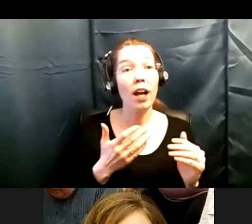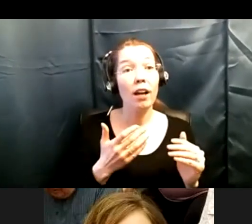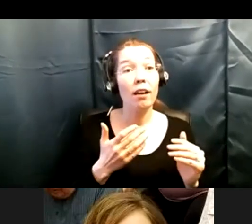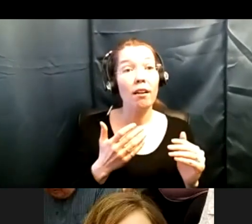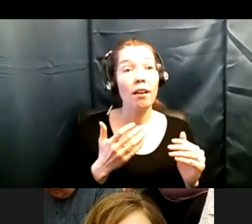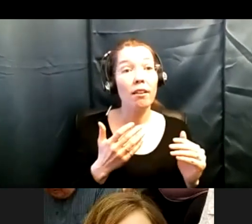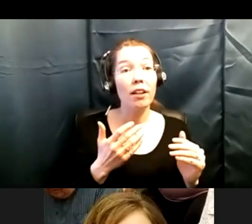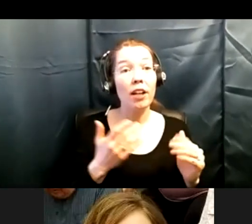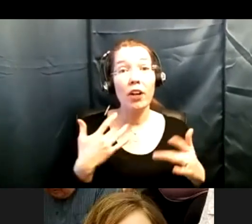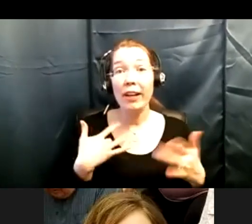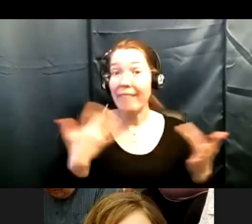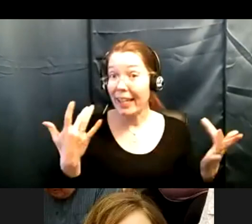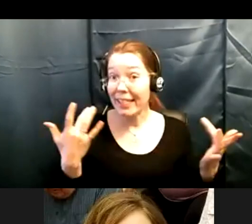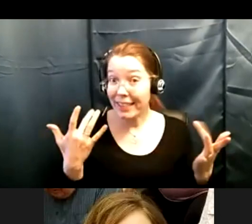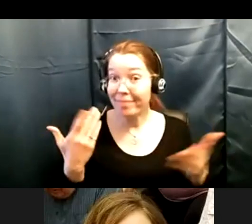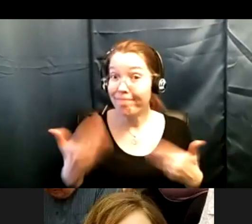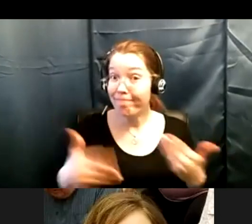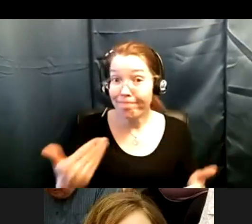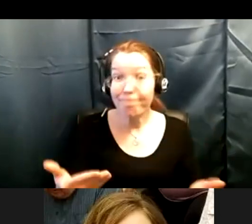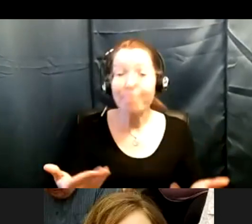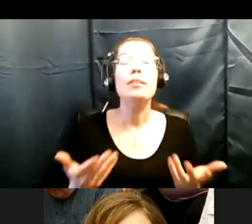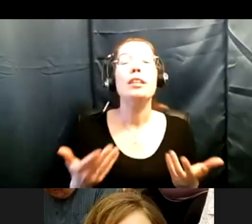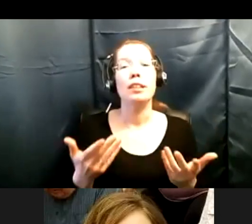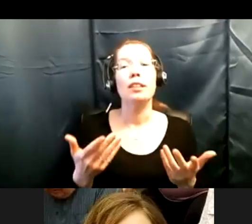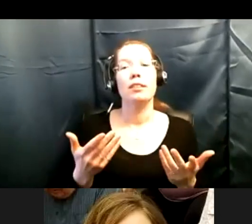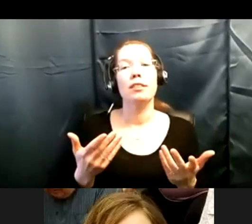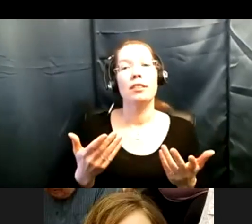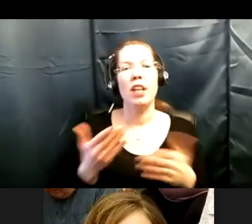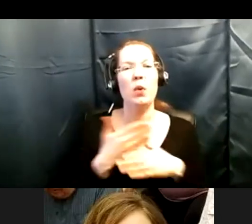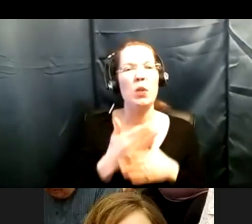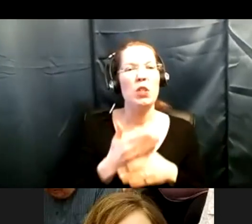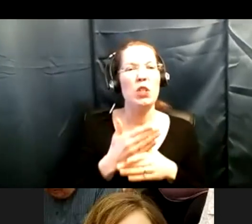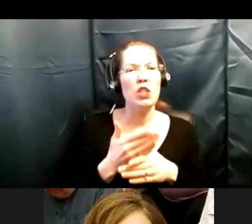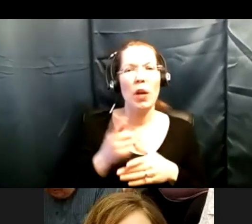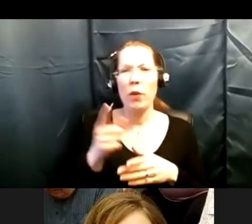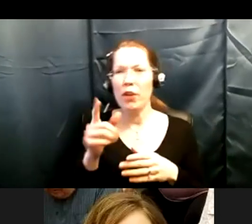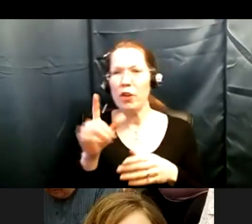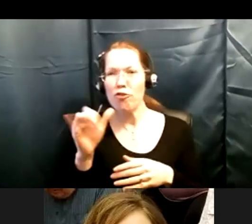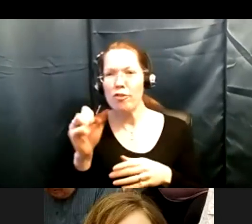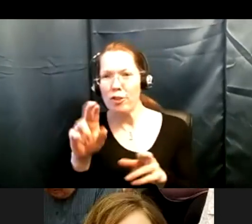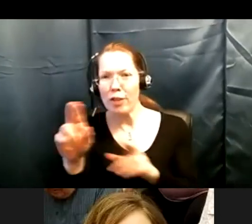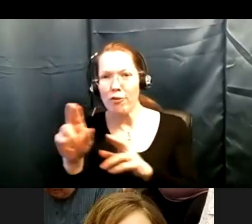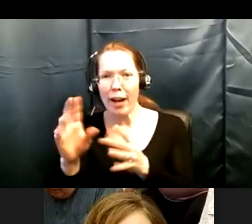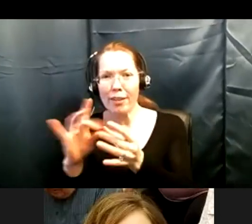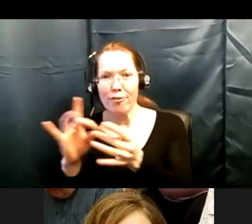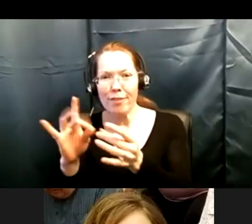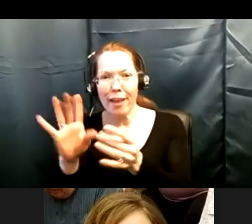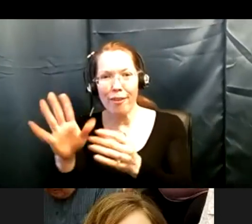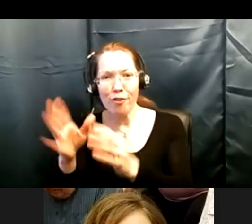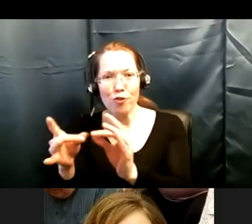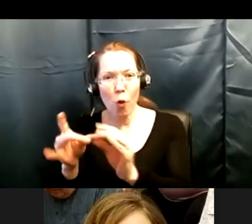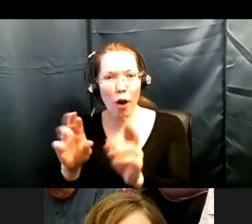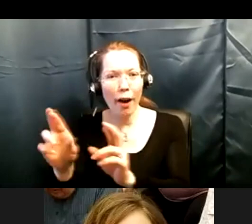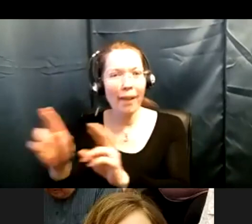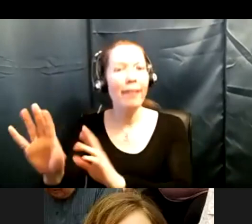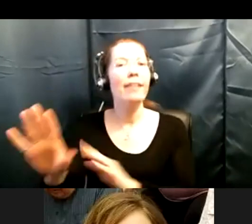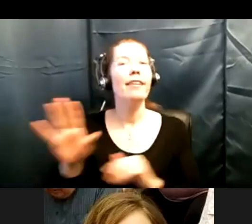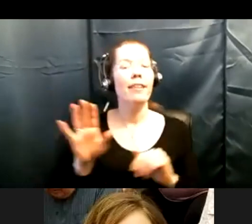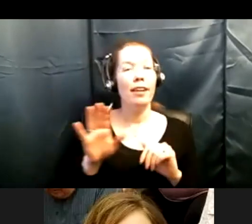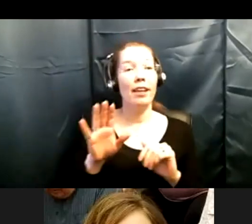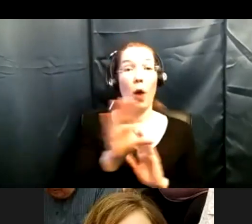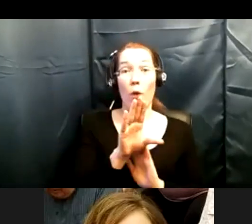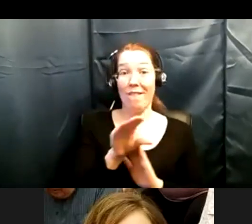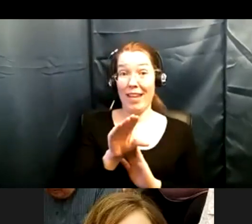our event today. I want to just share with you, while Chris kind of gets ready to tell his tech story, a video that we